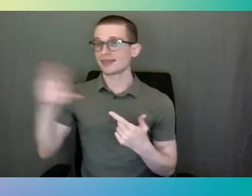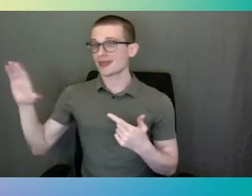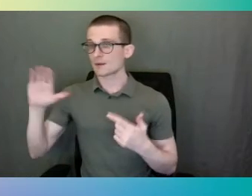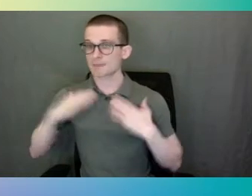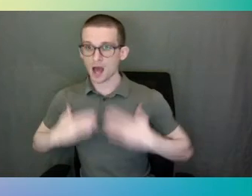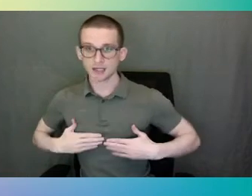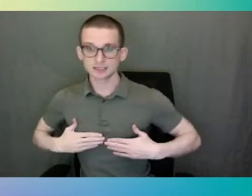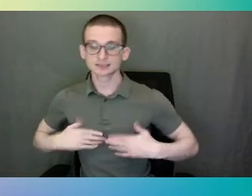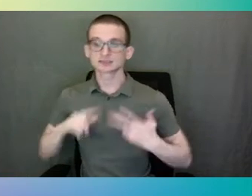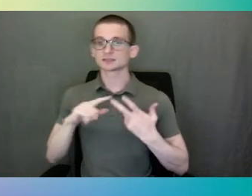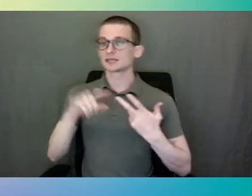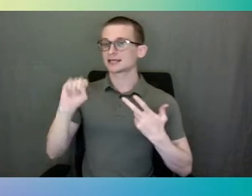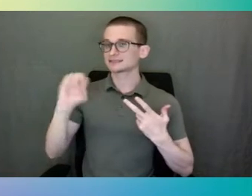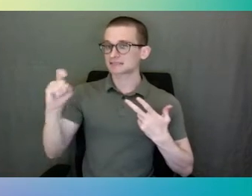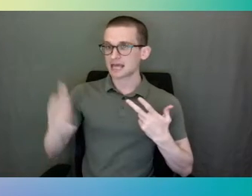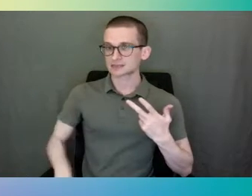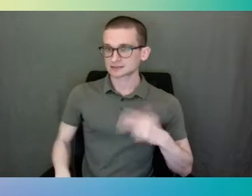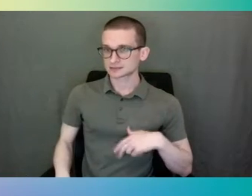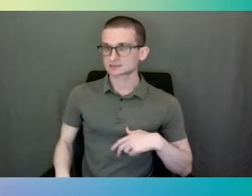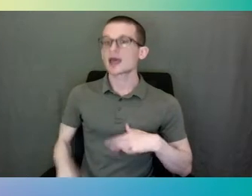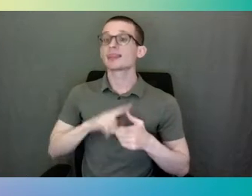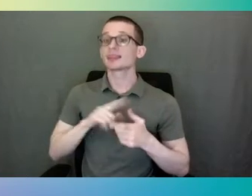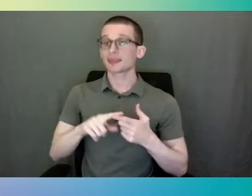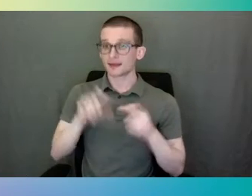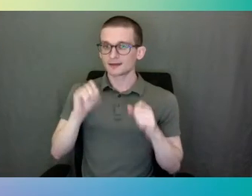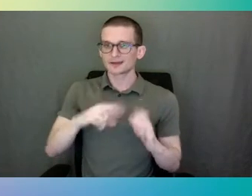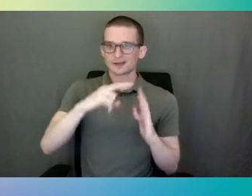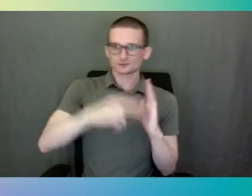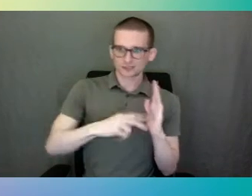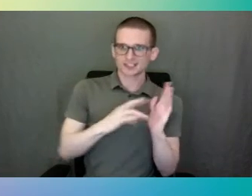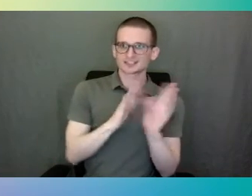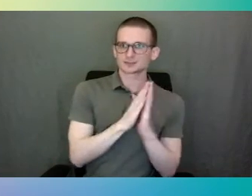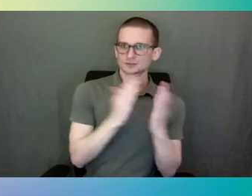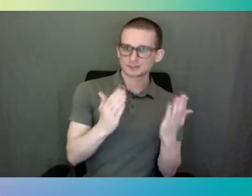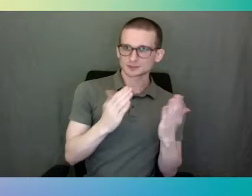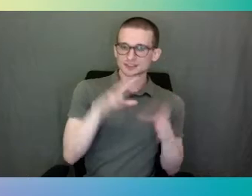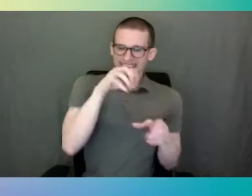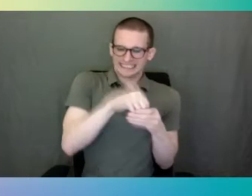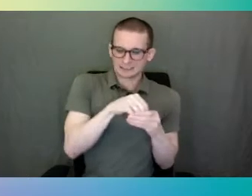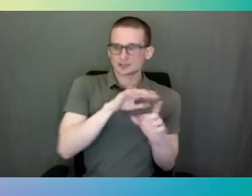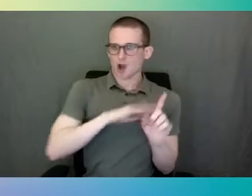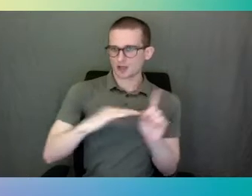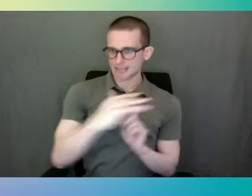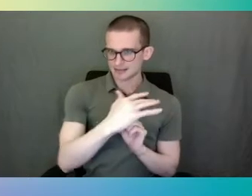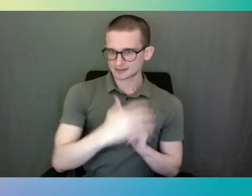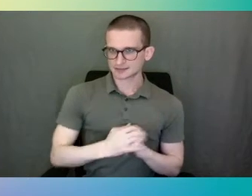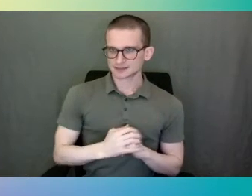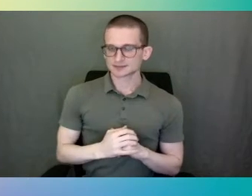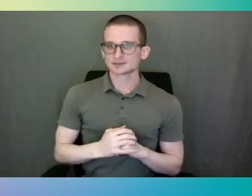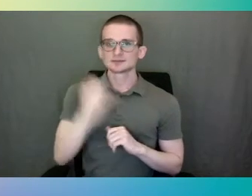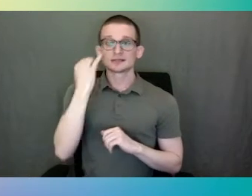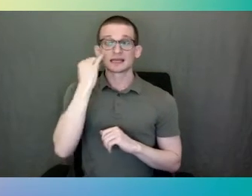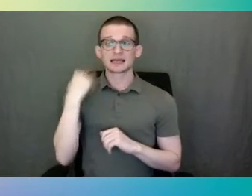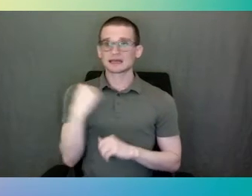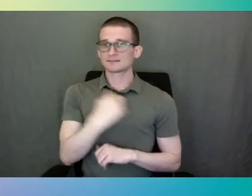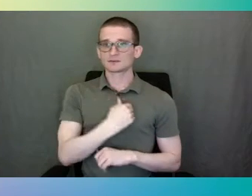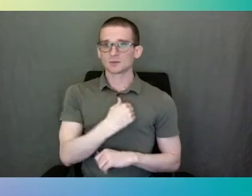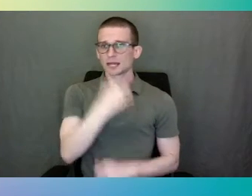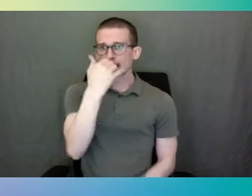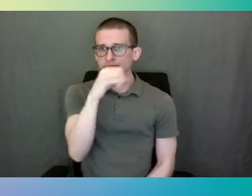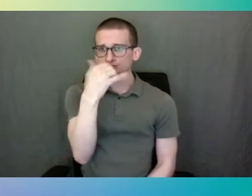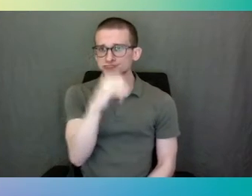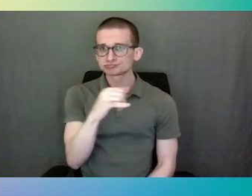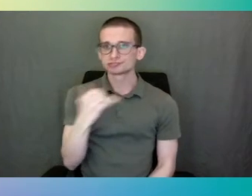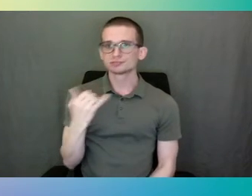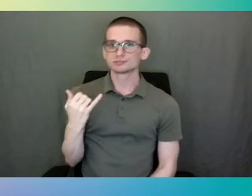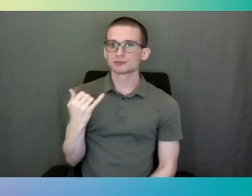that we can read scripture in context, in the context in which they were written. If we foolishly even imagine